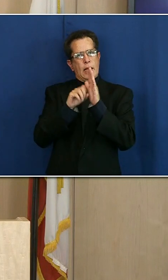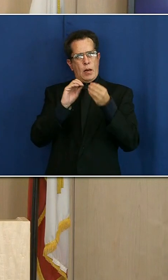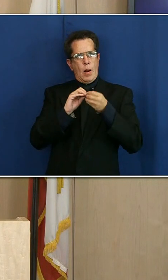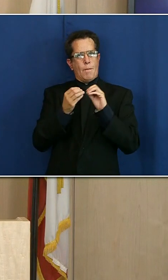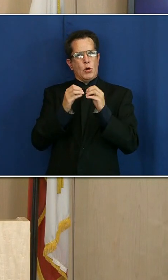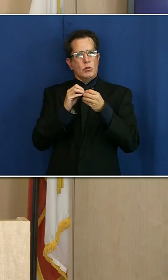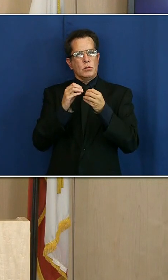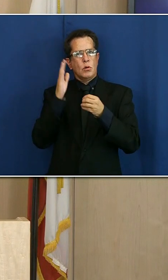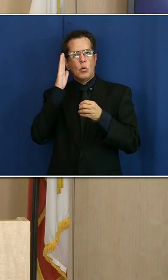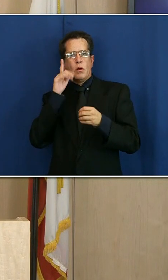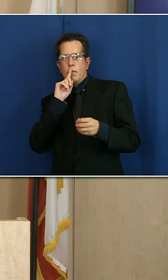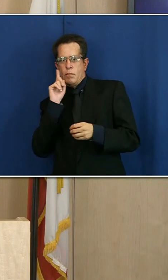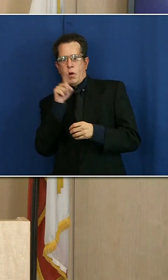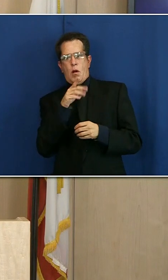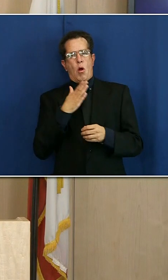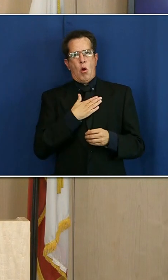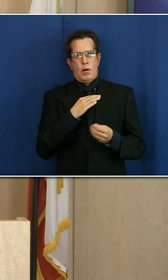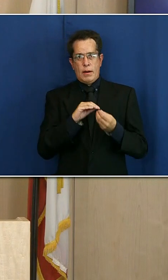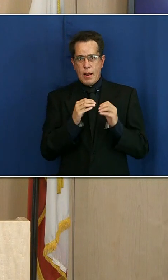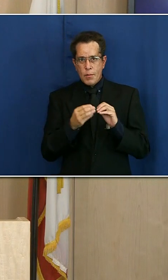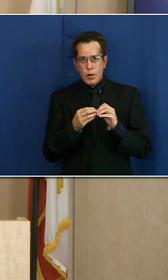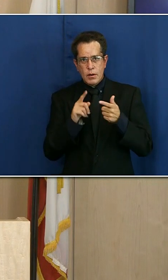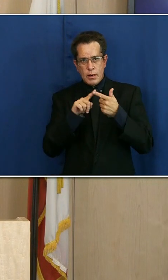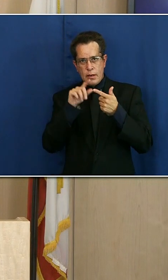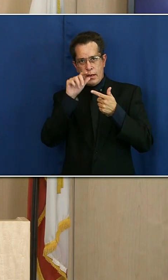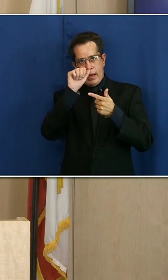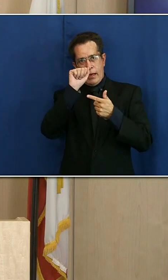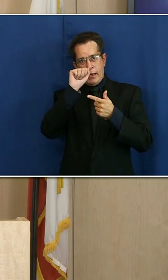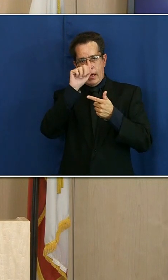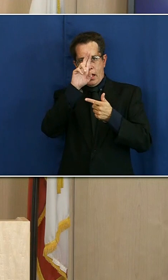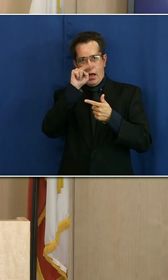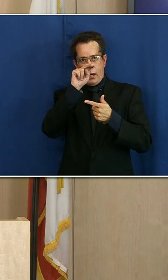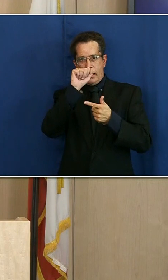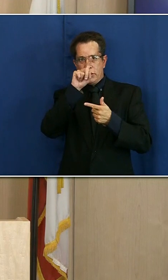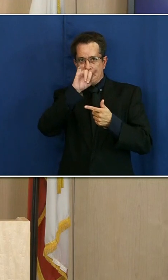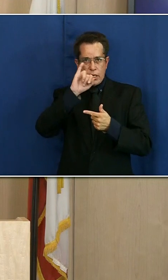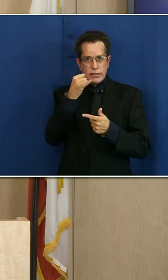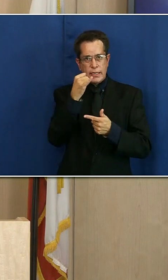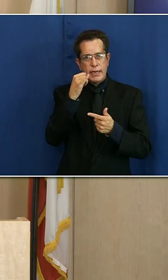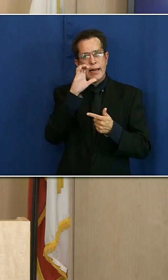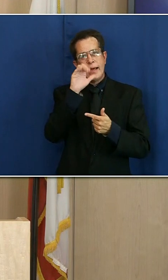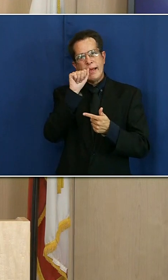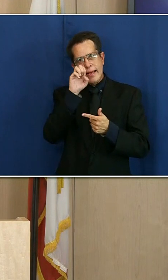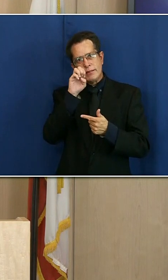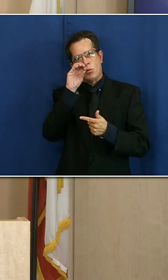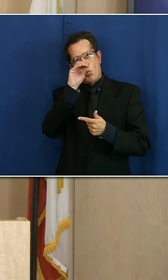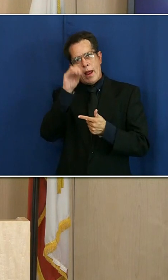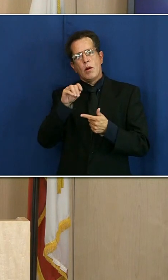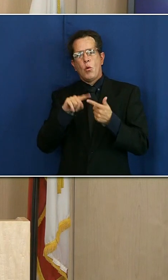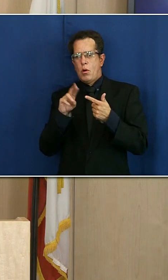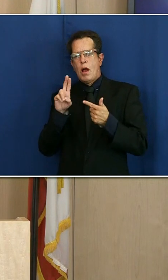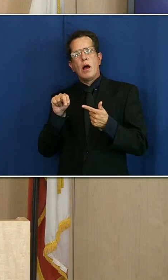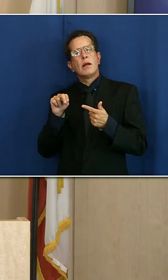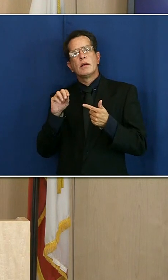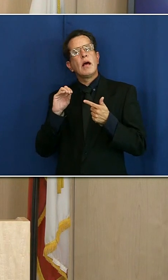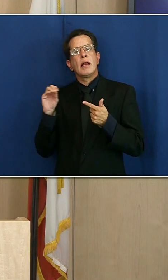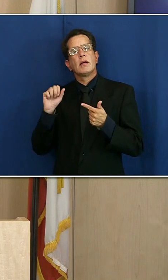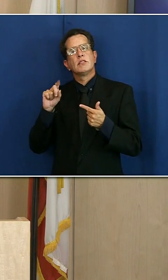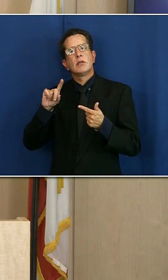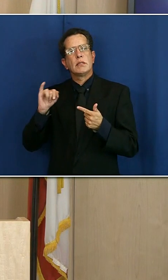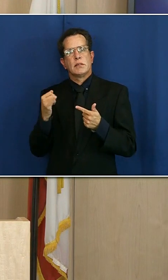officially determining our tier, the unadjusted case rate or the adjusted case rate? From my understanding, our unadjusted rate